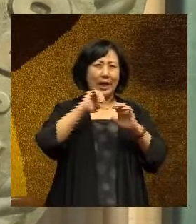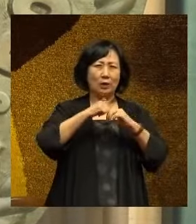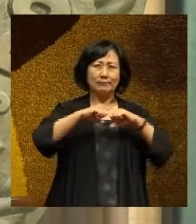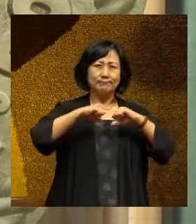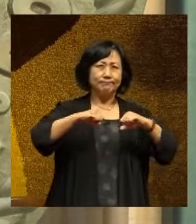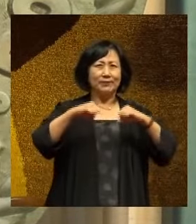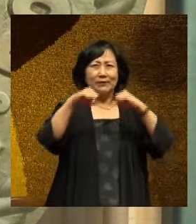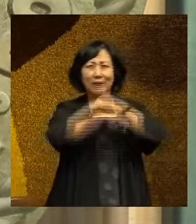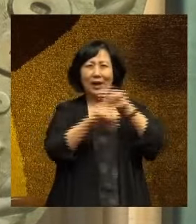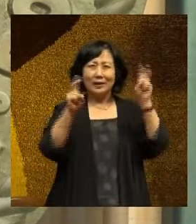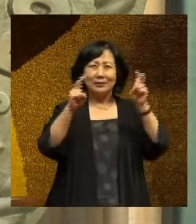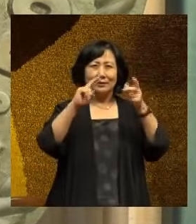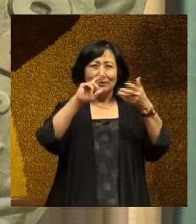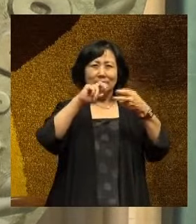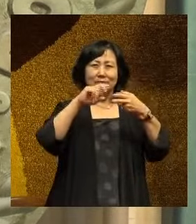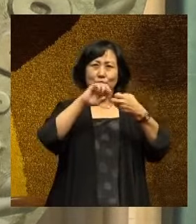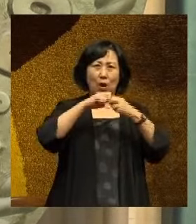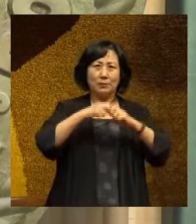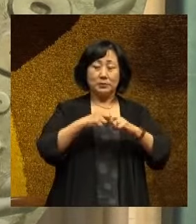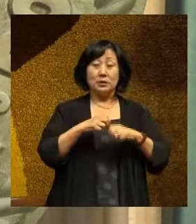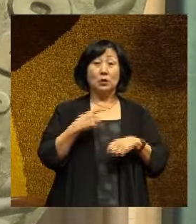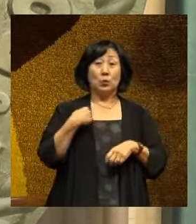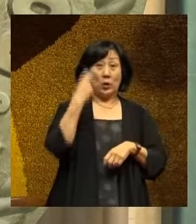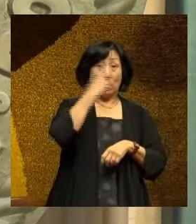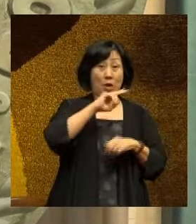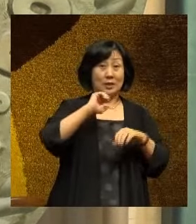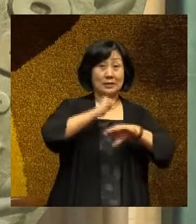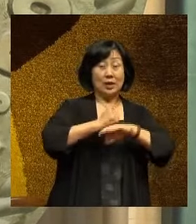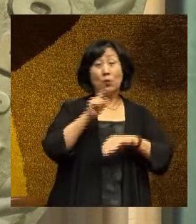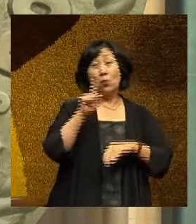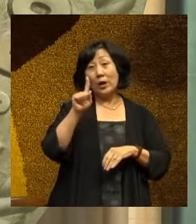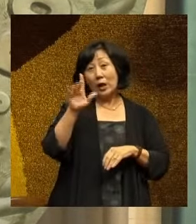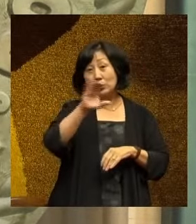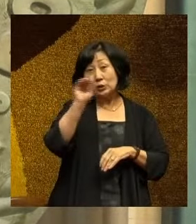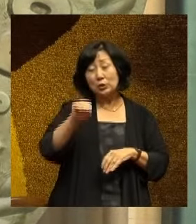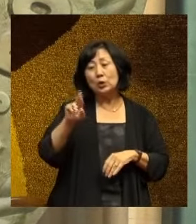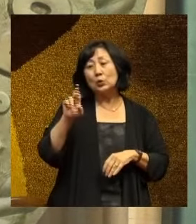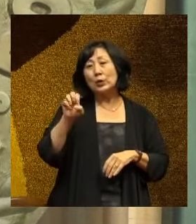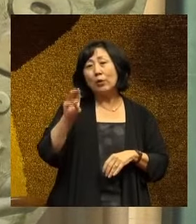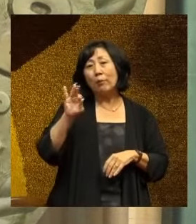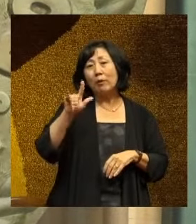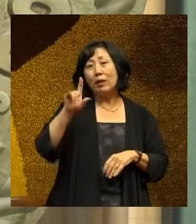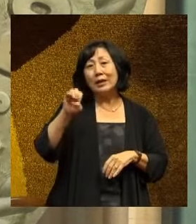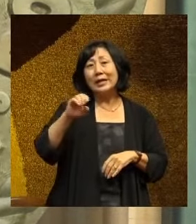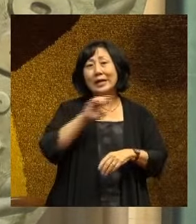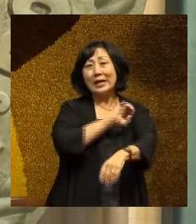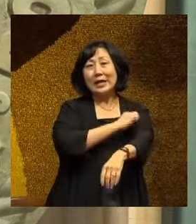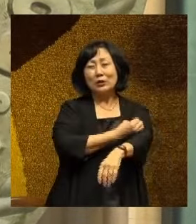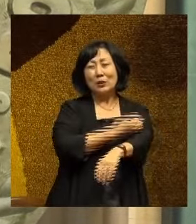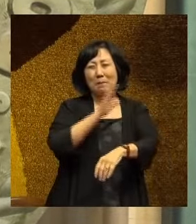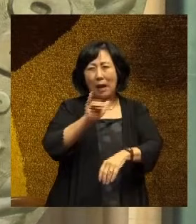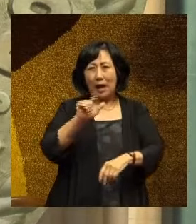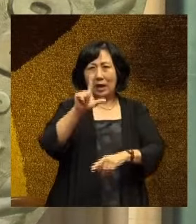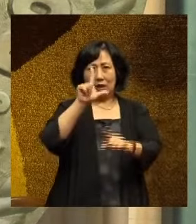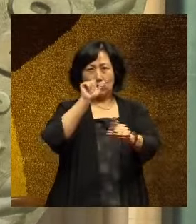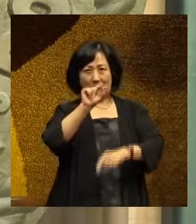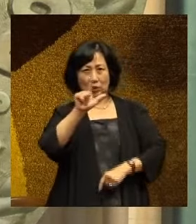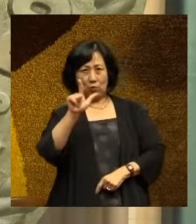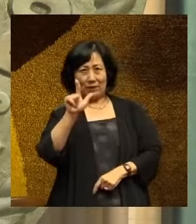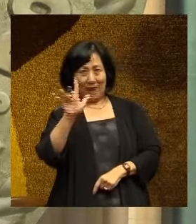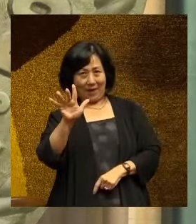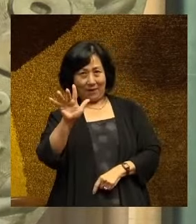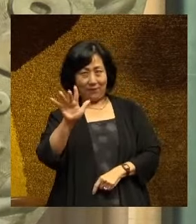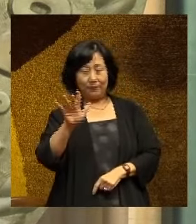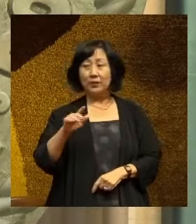first state to set a goal of 100% renewable energy by 2045, with 12 other states